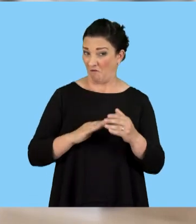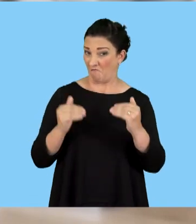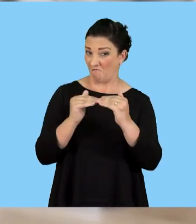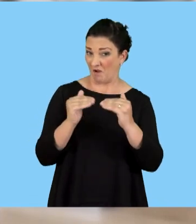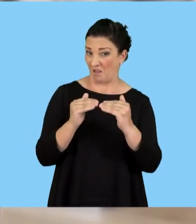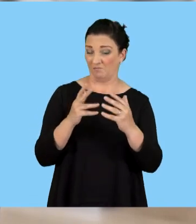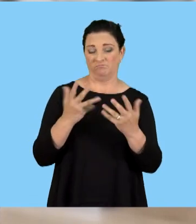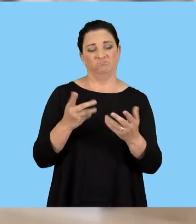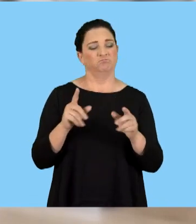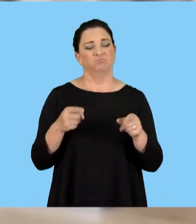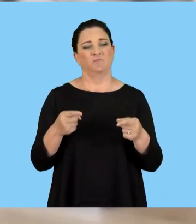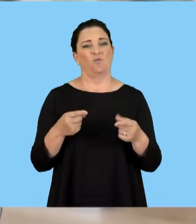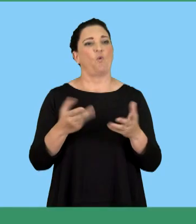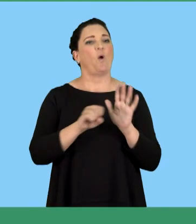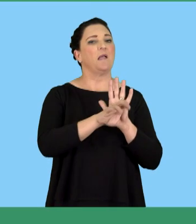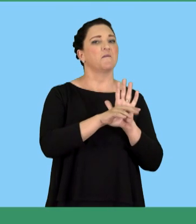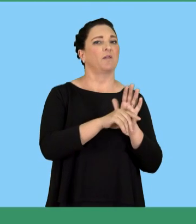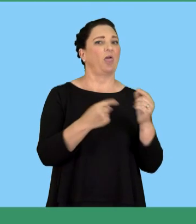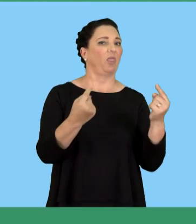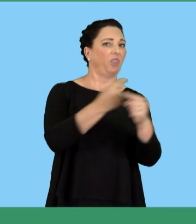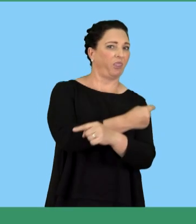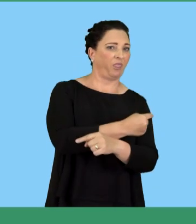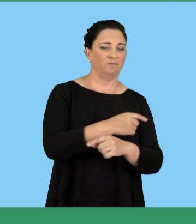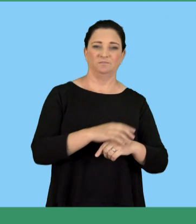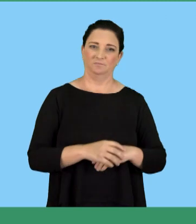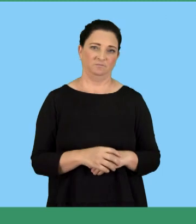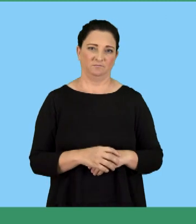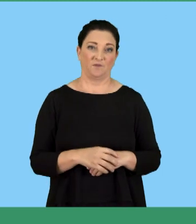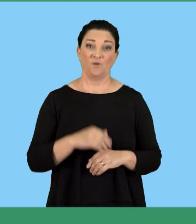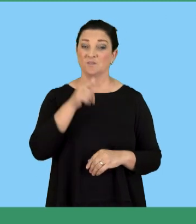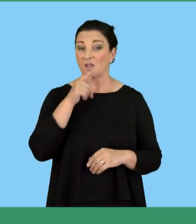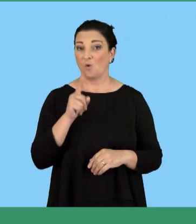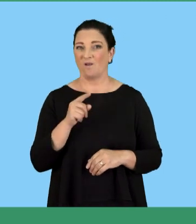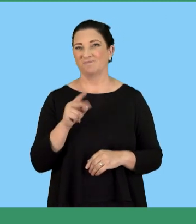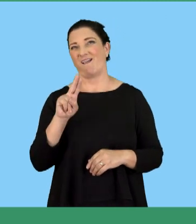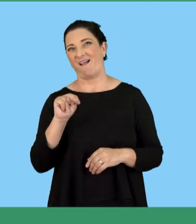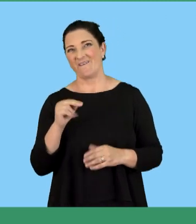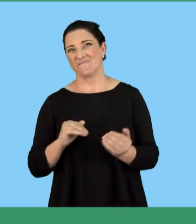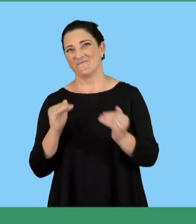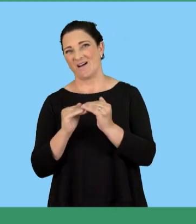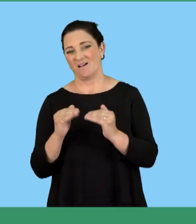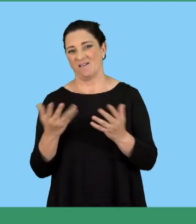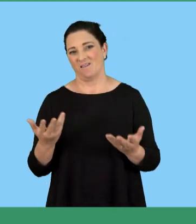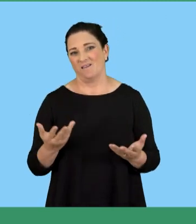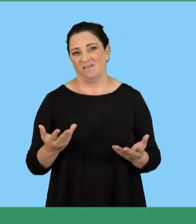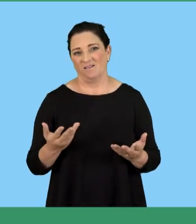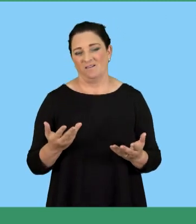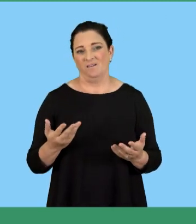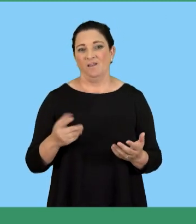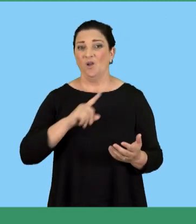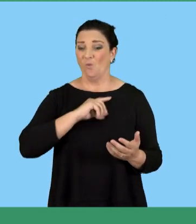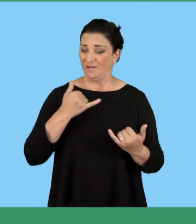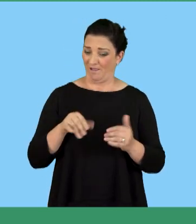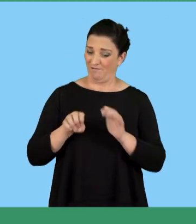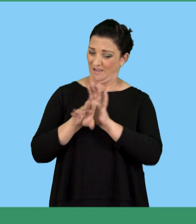unfair and misleading advertising, because when we are talking about unfair, we are basically saying now unfair because